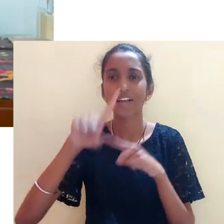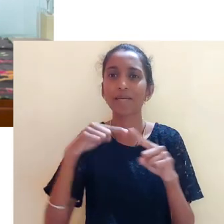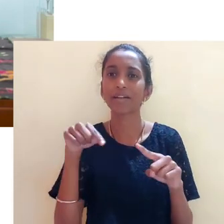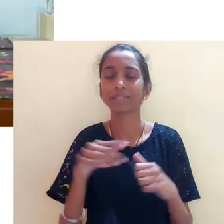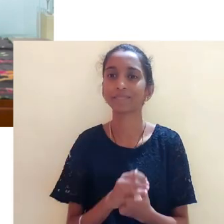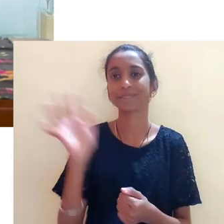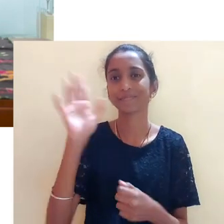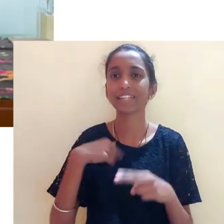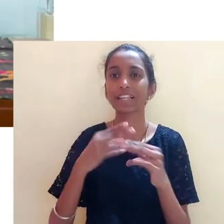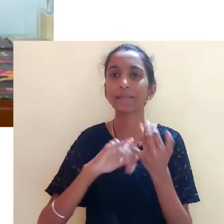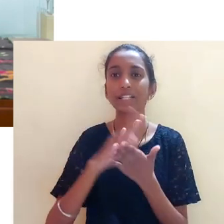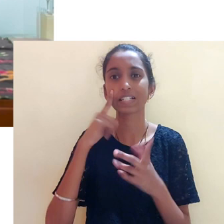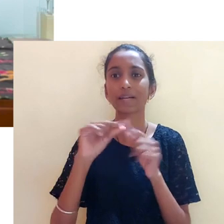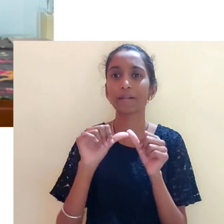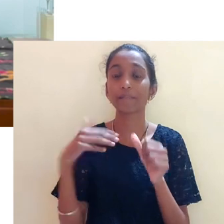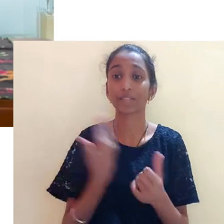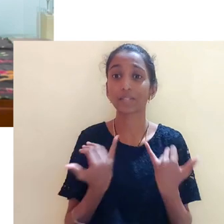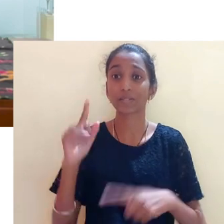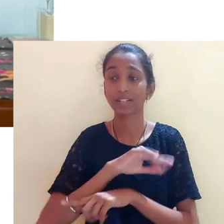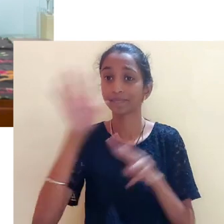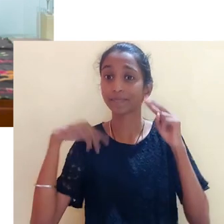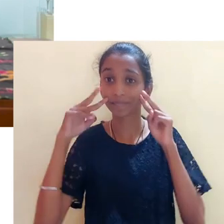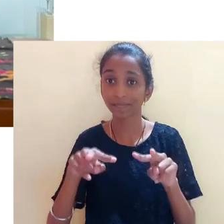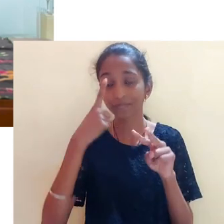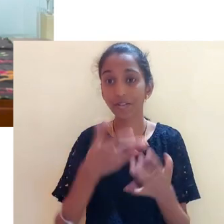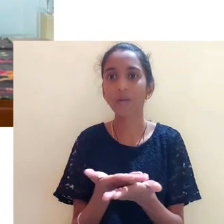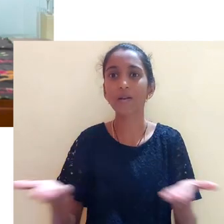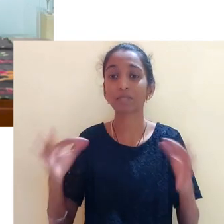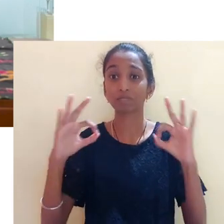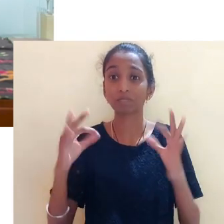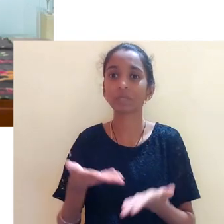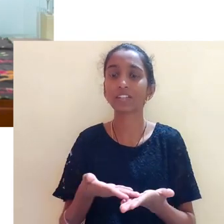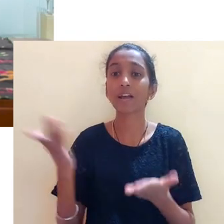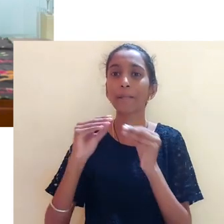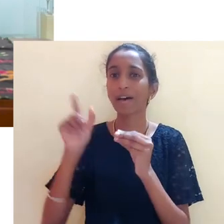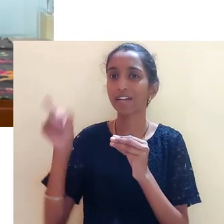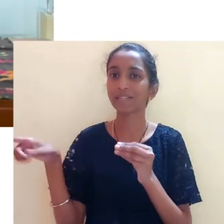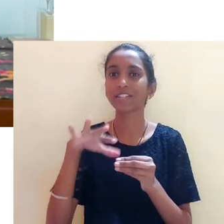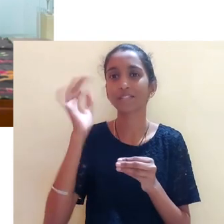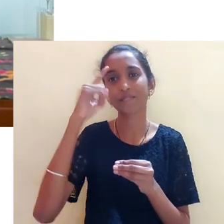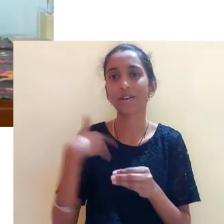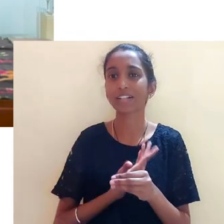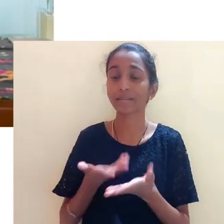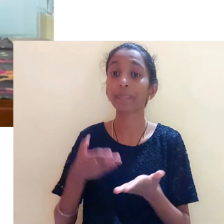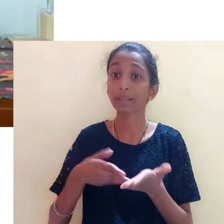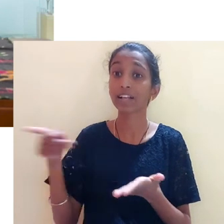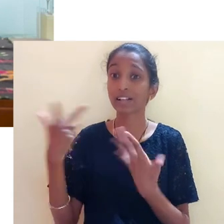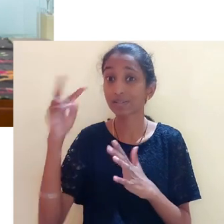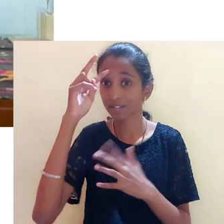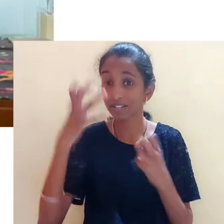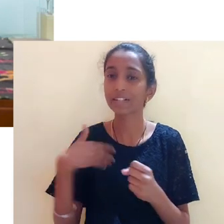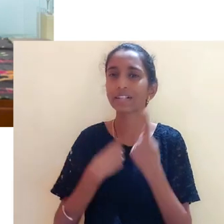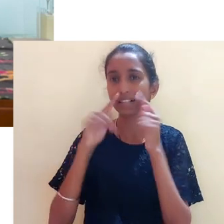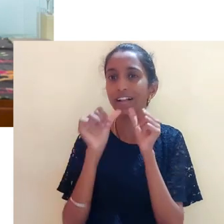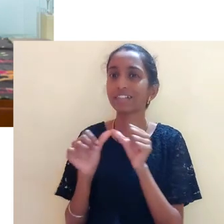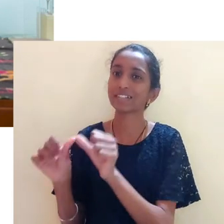And I'm Shilpa. Today we are going to be looking at this incredible textile that Bairav has chosen for us and try to answer many of his